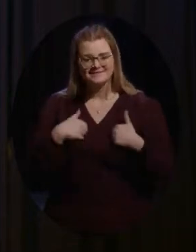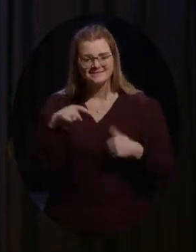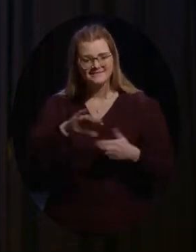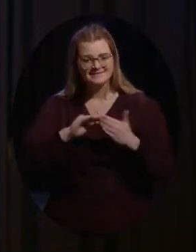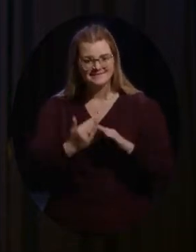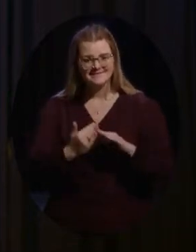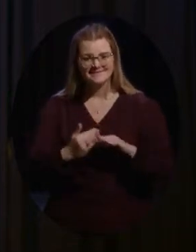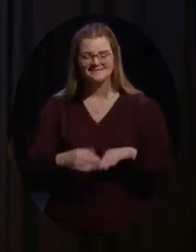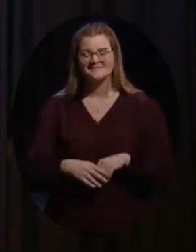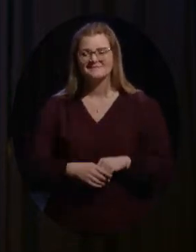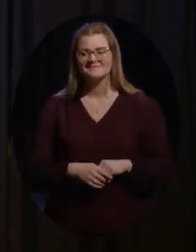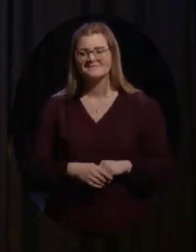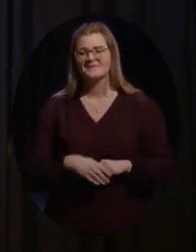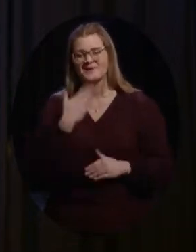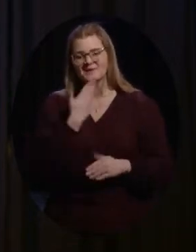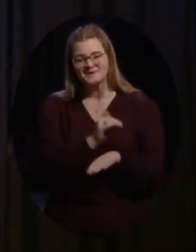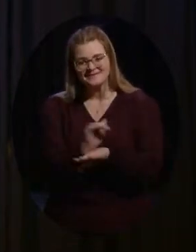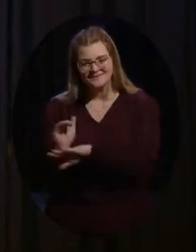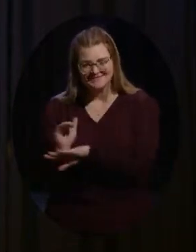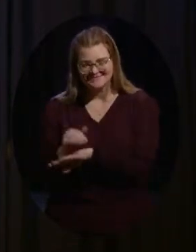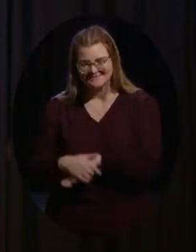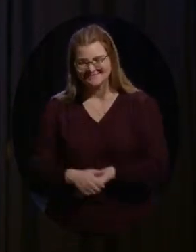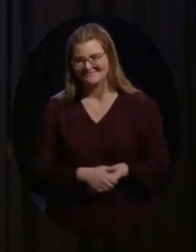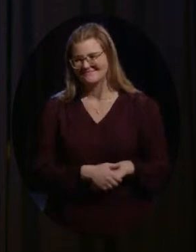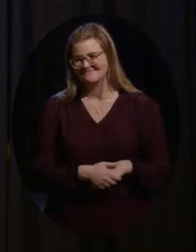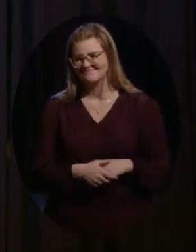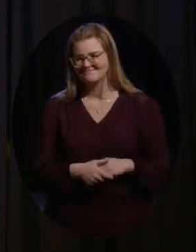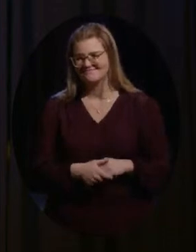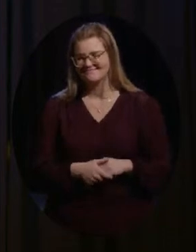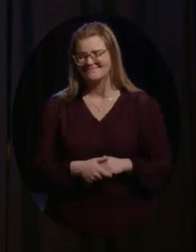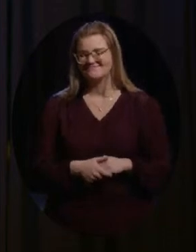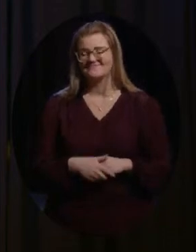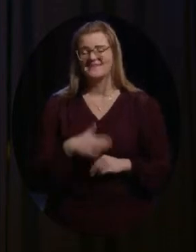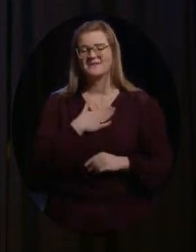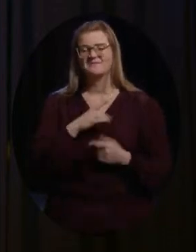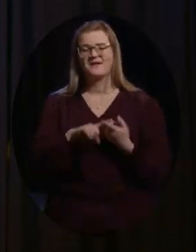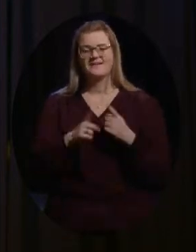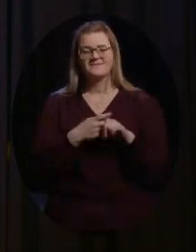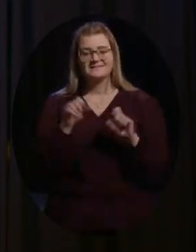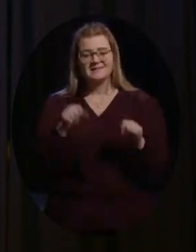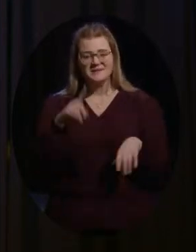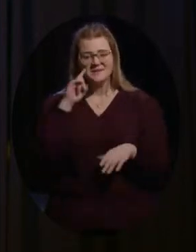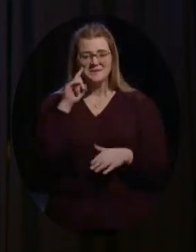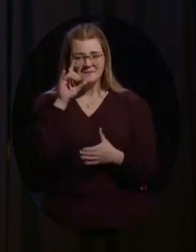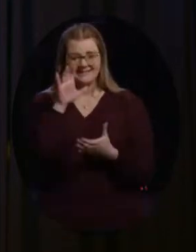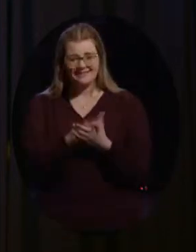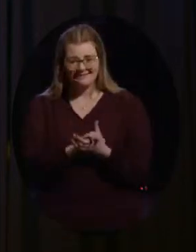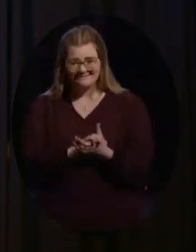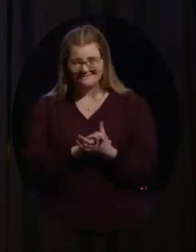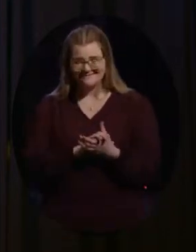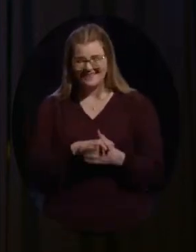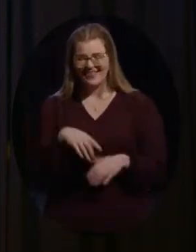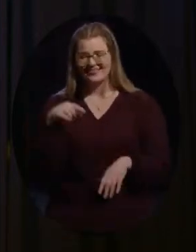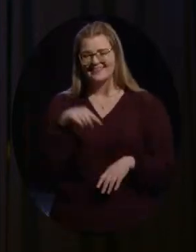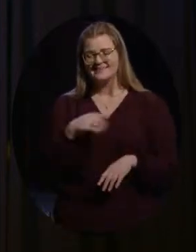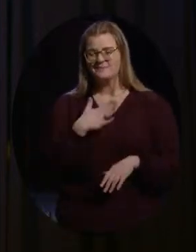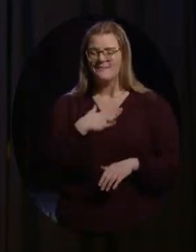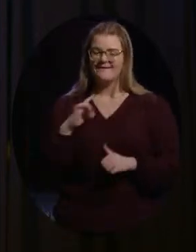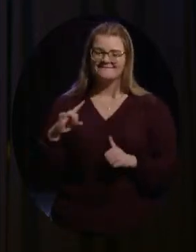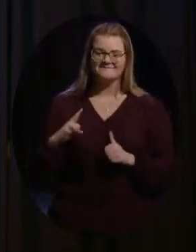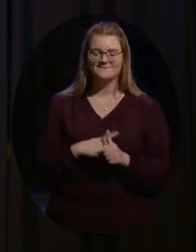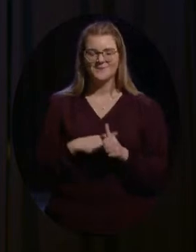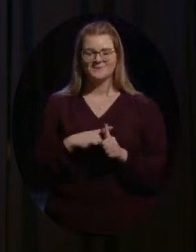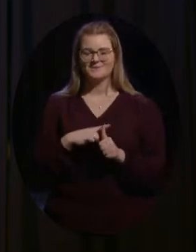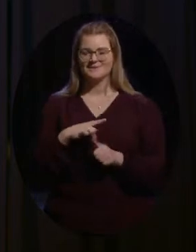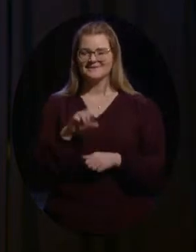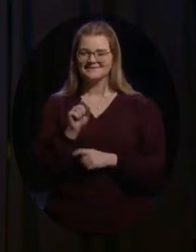city, good evening. My friends, can you believe this is my first State